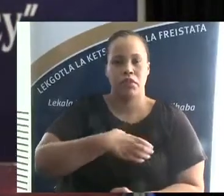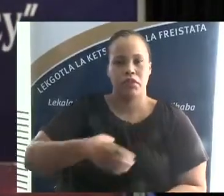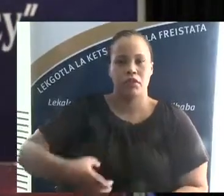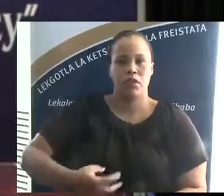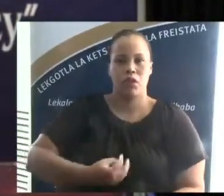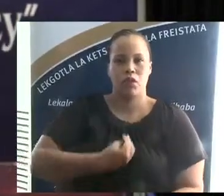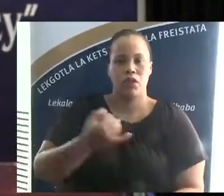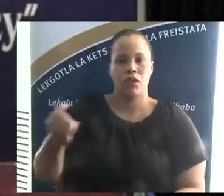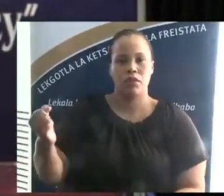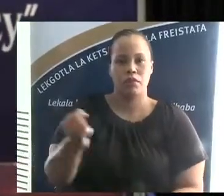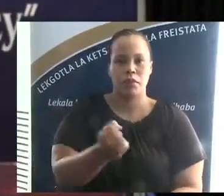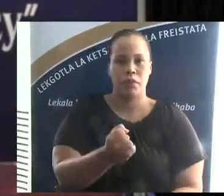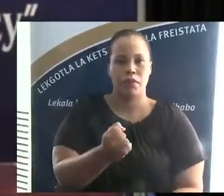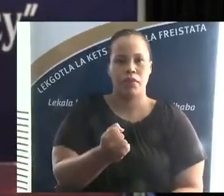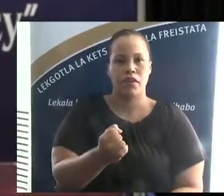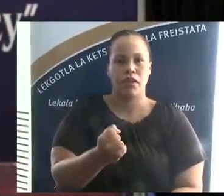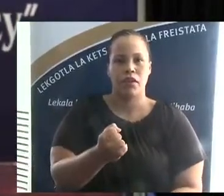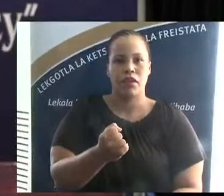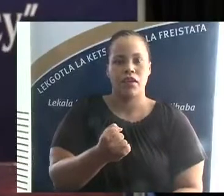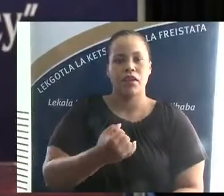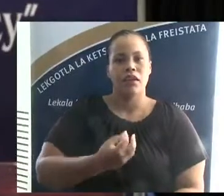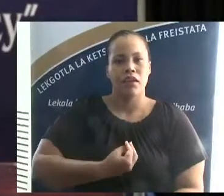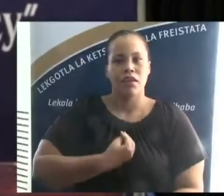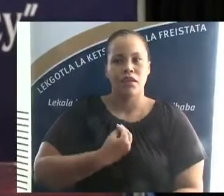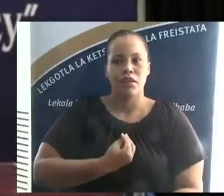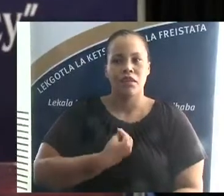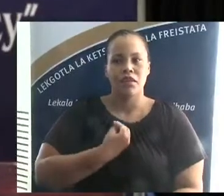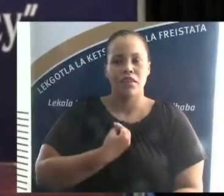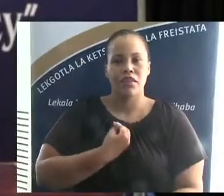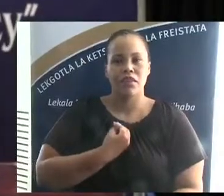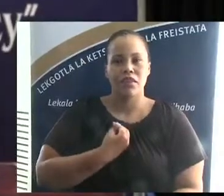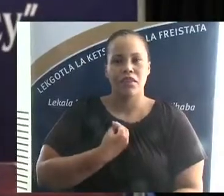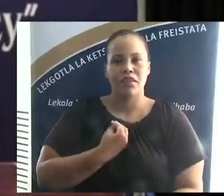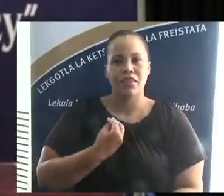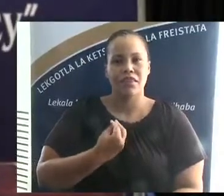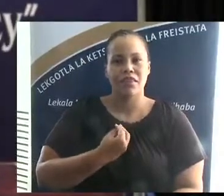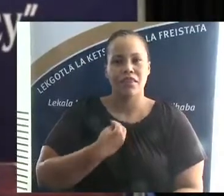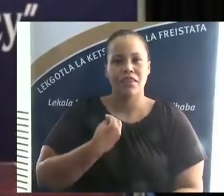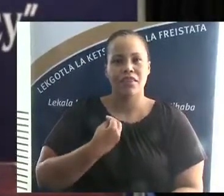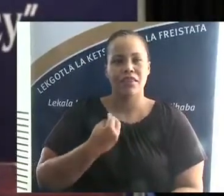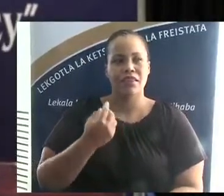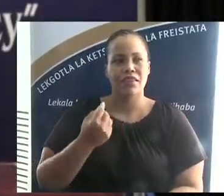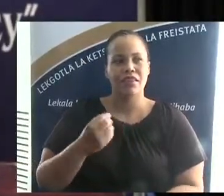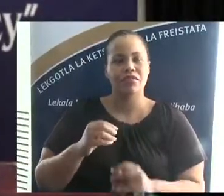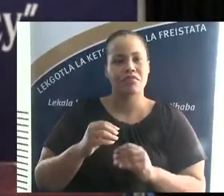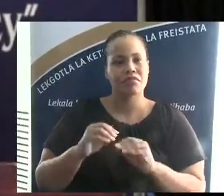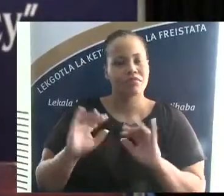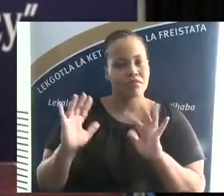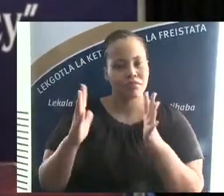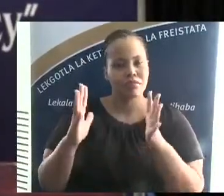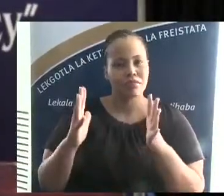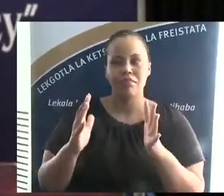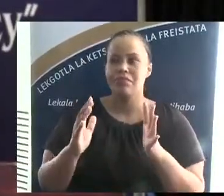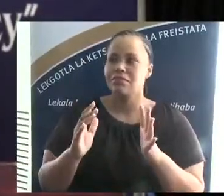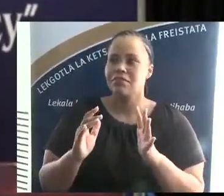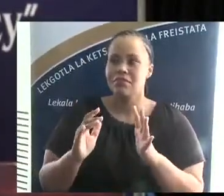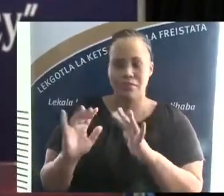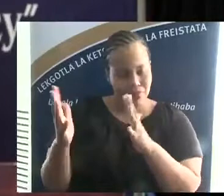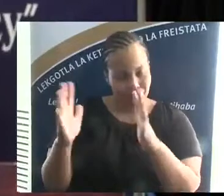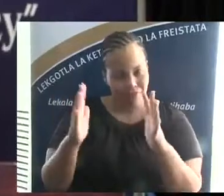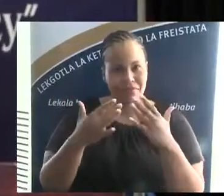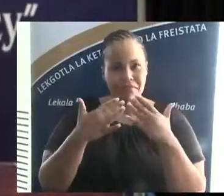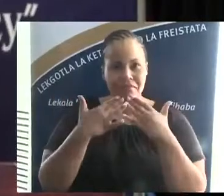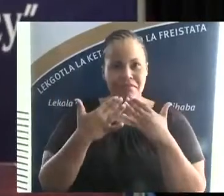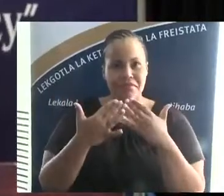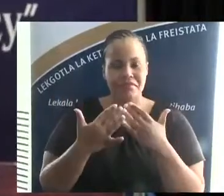Initiative. Congratulations, young educators of this province. The 22 medium, yes, thank you.